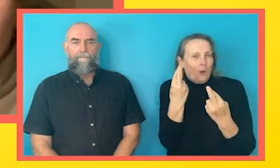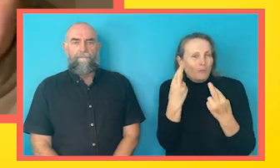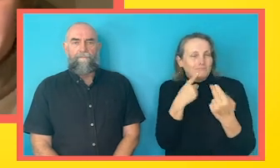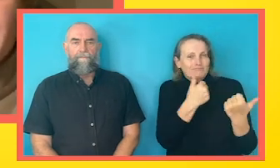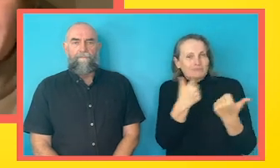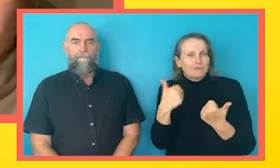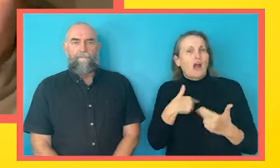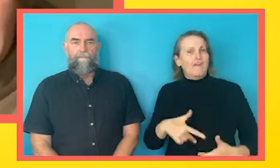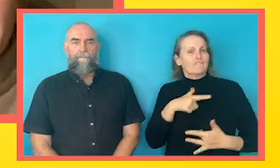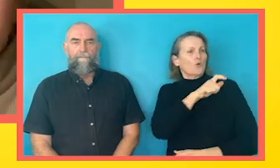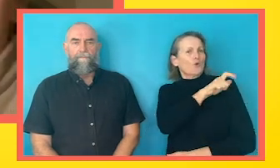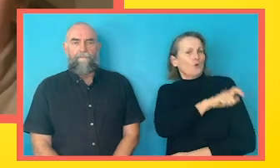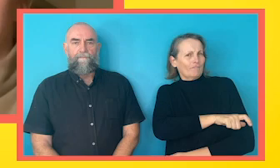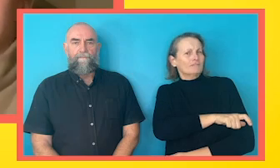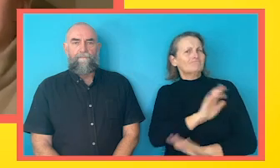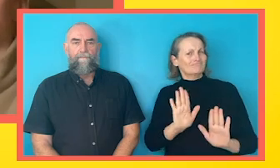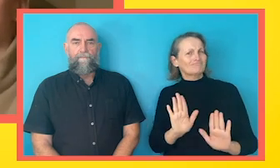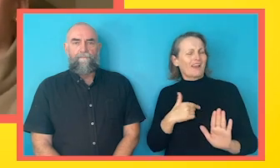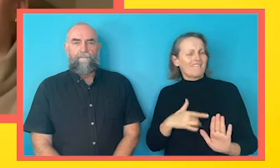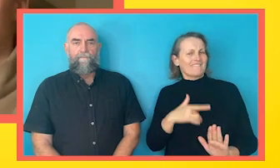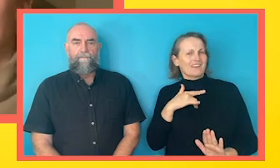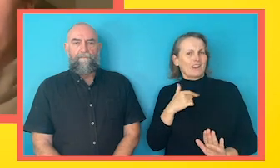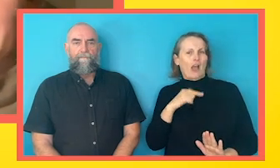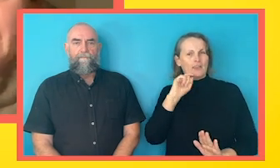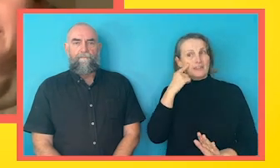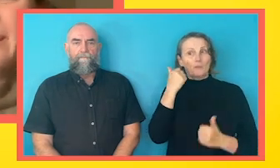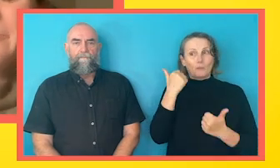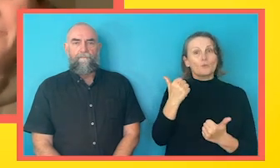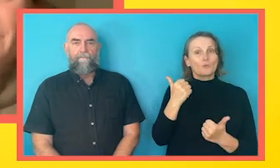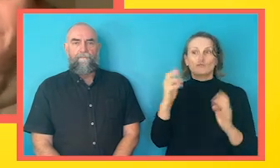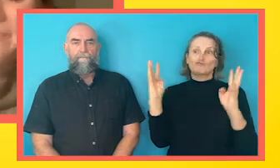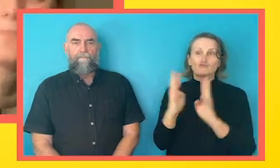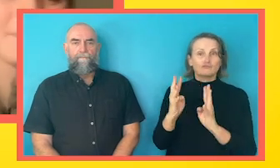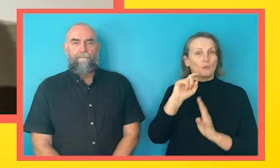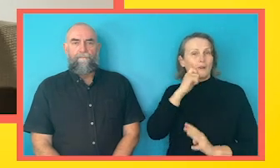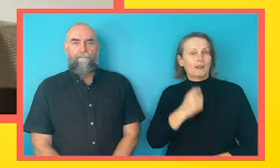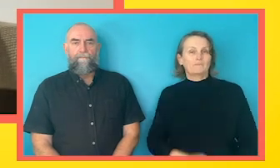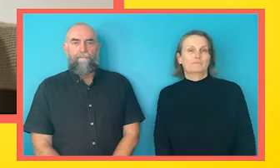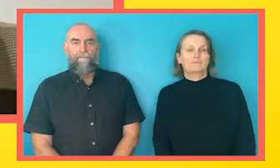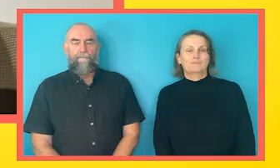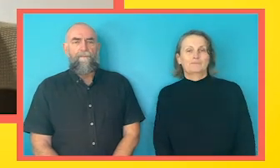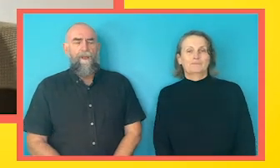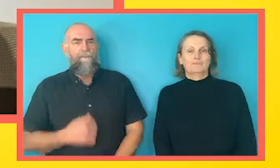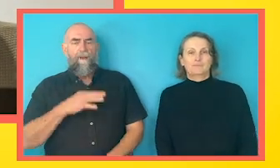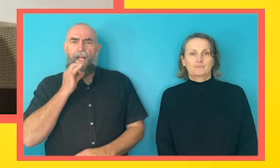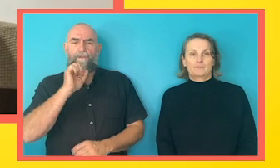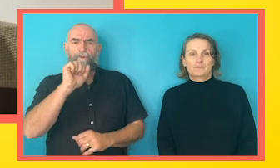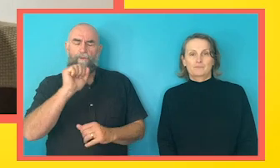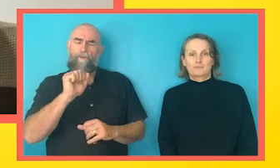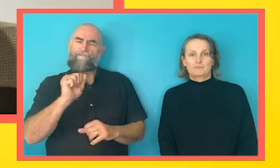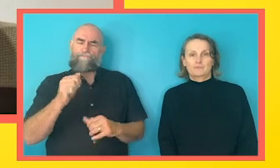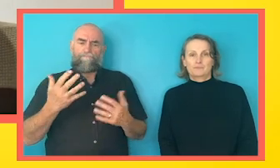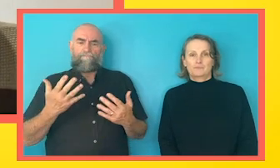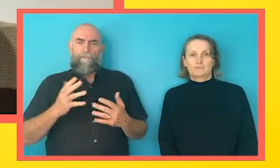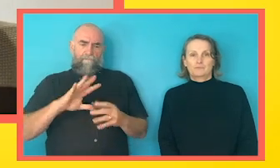lot of confidence quietly, and I think it's going to be a good meet, yeah. How is your form? You did say we've spoken about